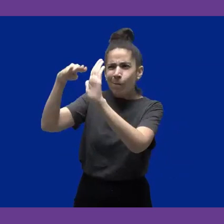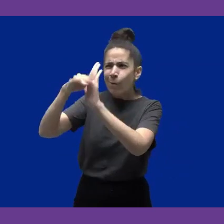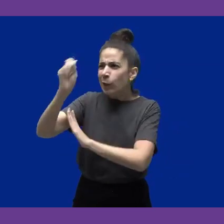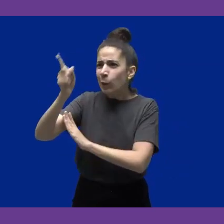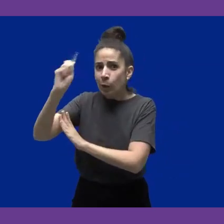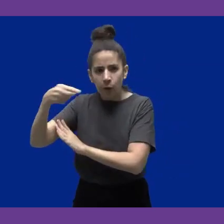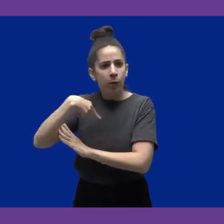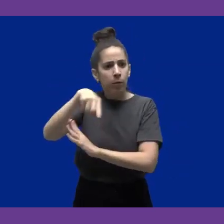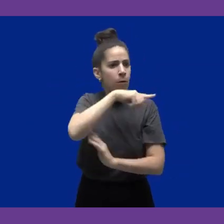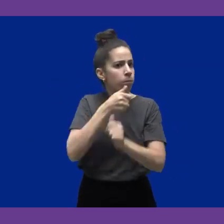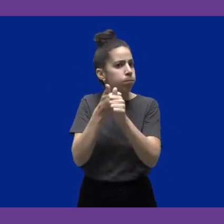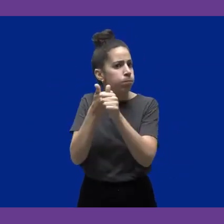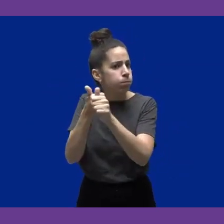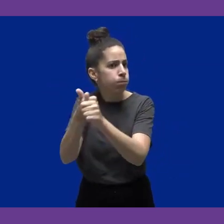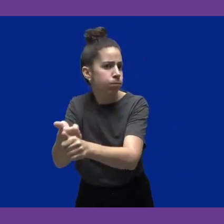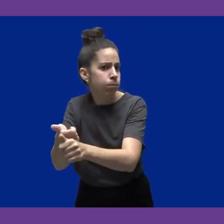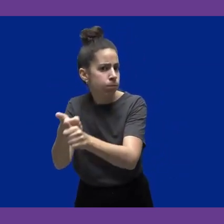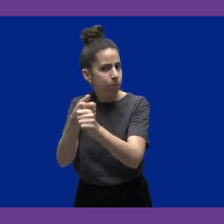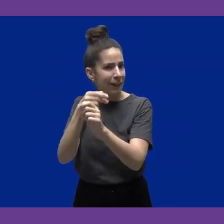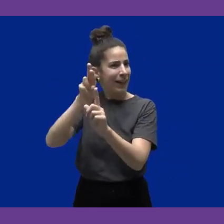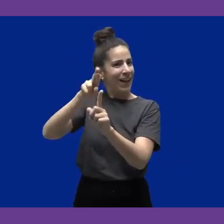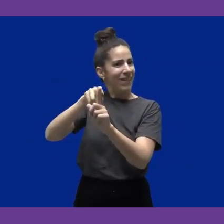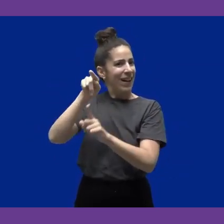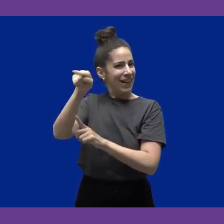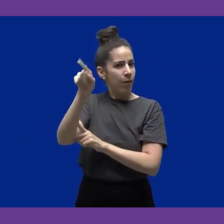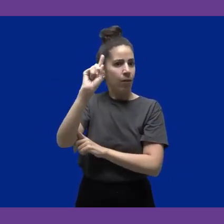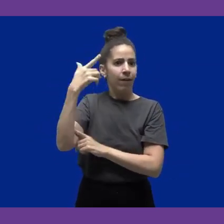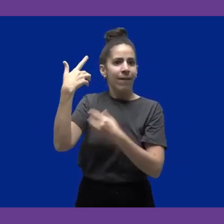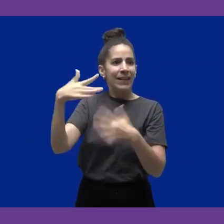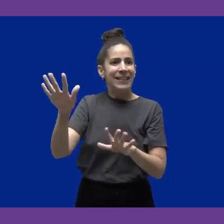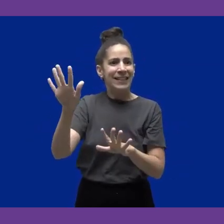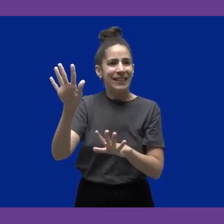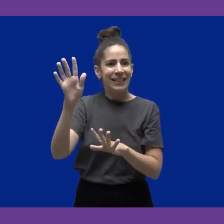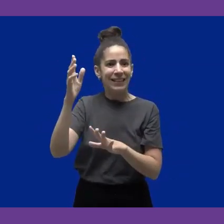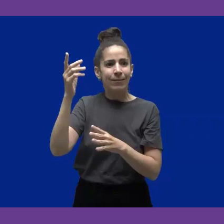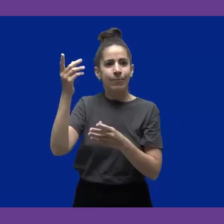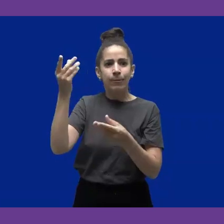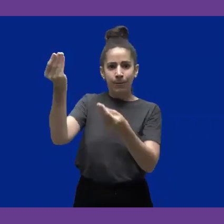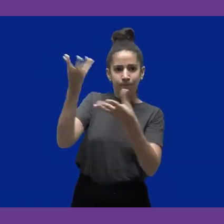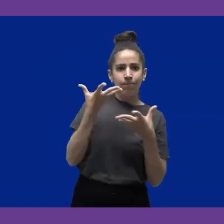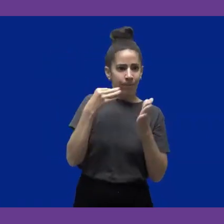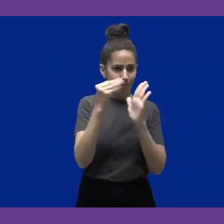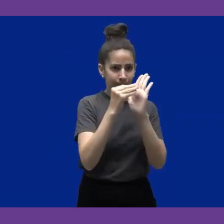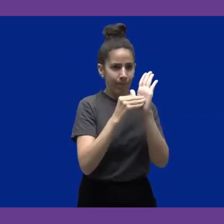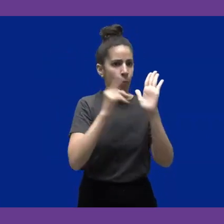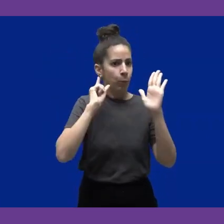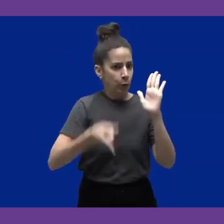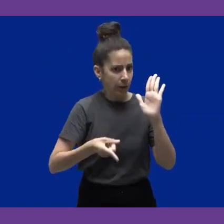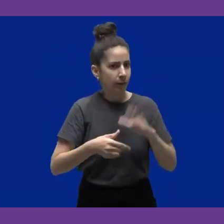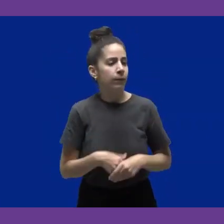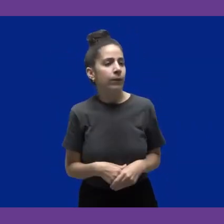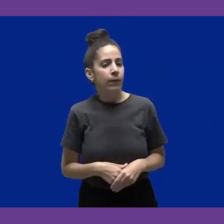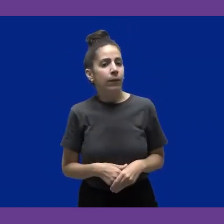WCAG. Having said this, the standard is broader than WCAG. There are some elements, for example, for